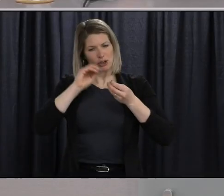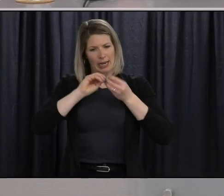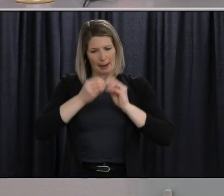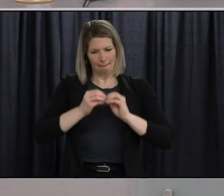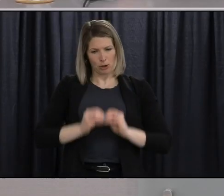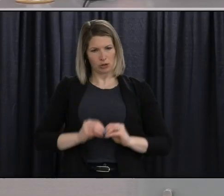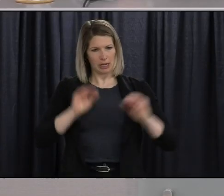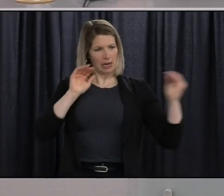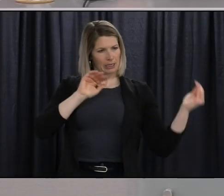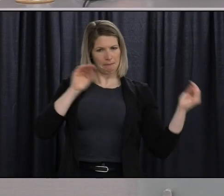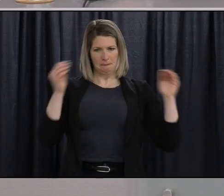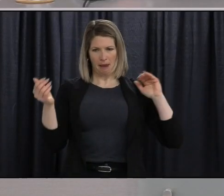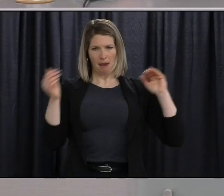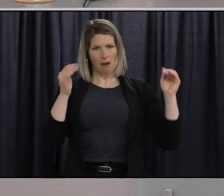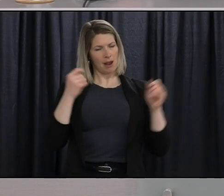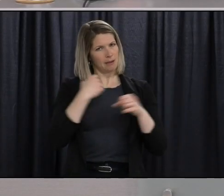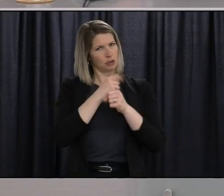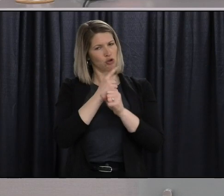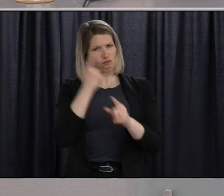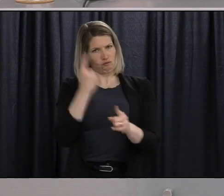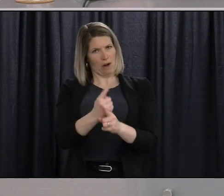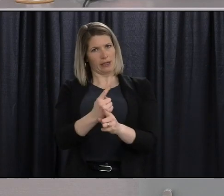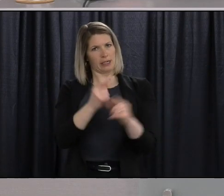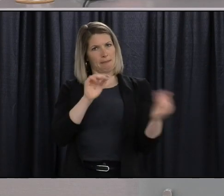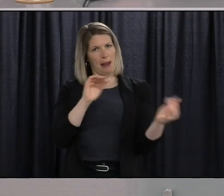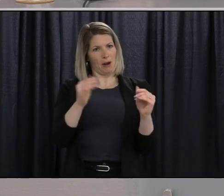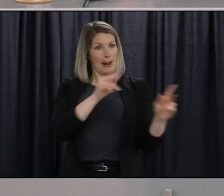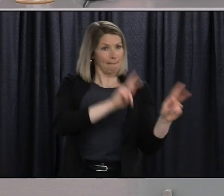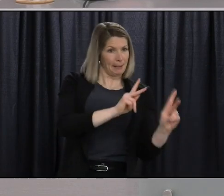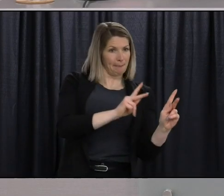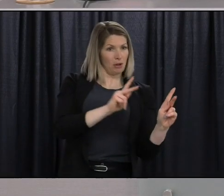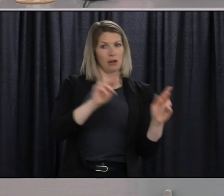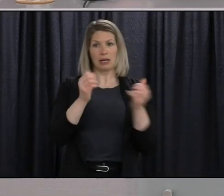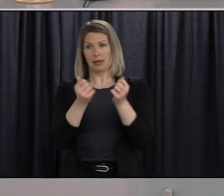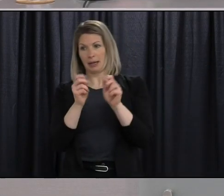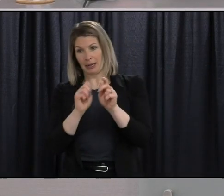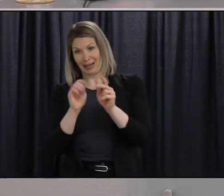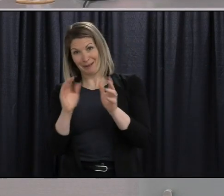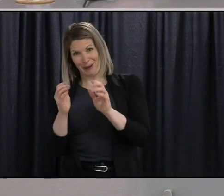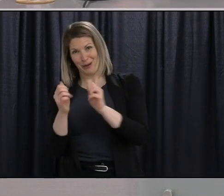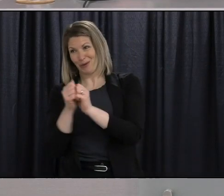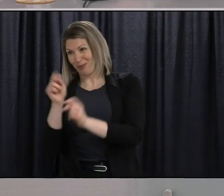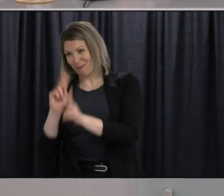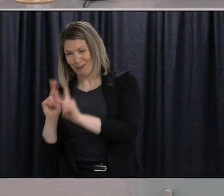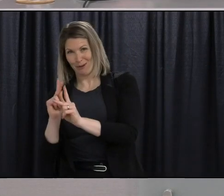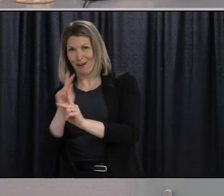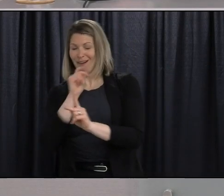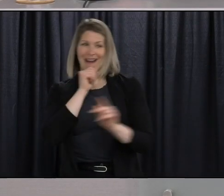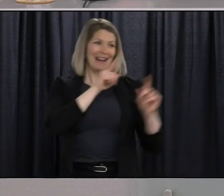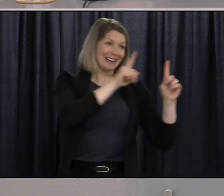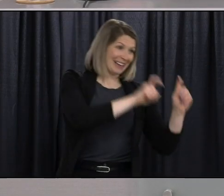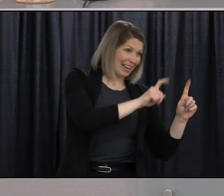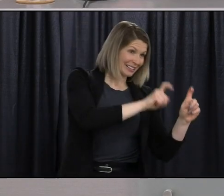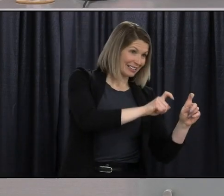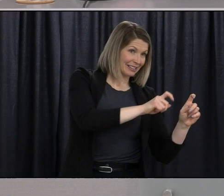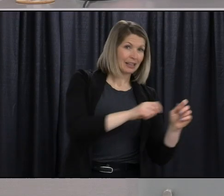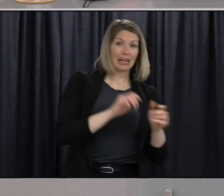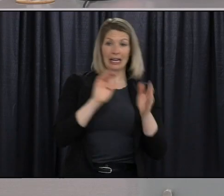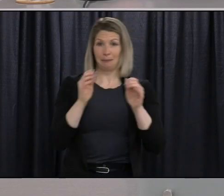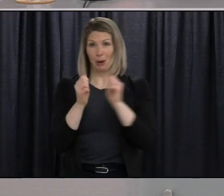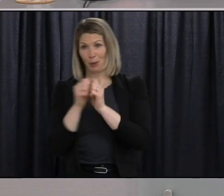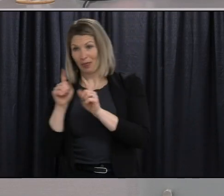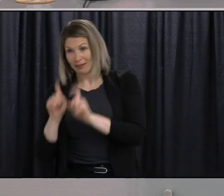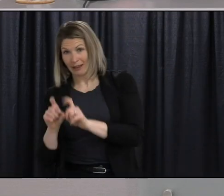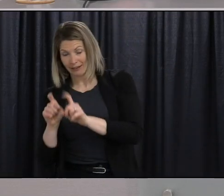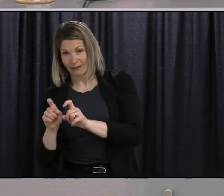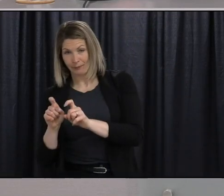Okay, thanks all of you for that. Dr. Fitzgerald as well, the Canadian RV Association is now joining the call to allow private campgrounds to open in Alert Level 4 rather